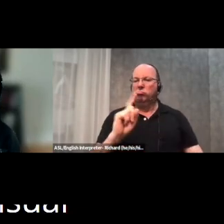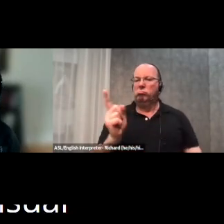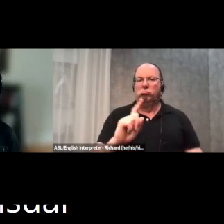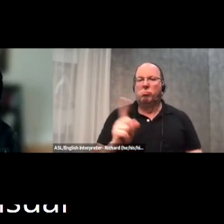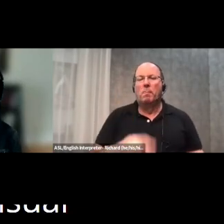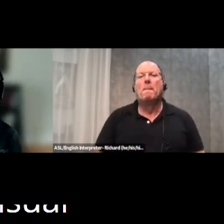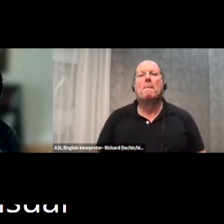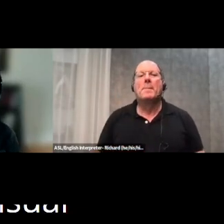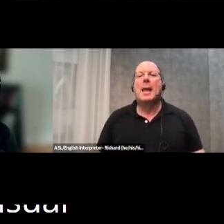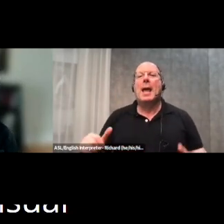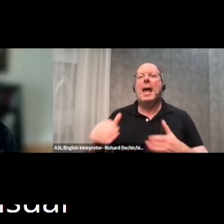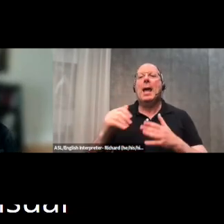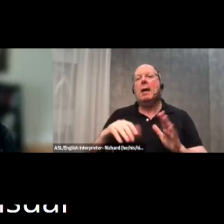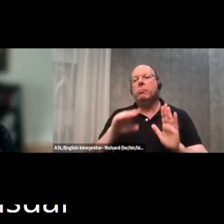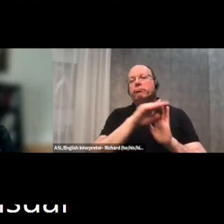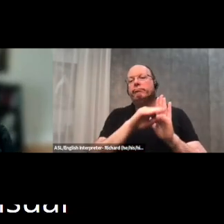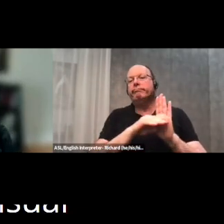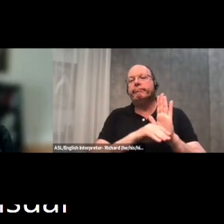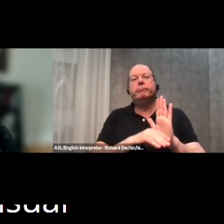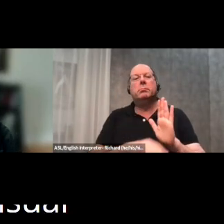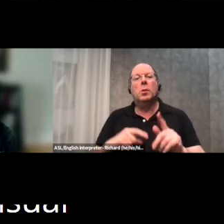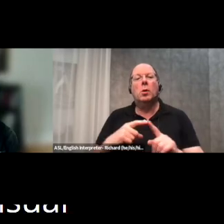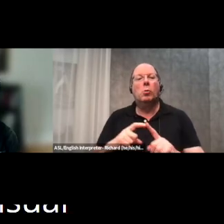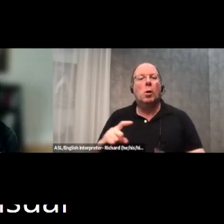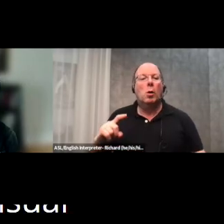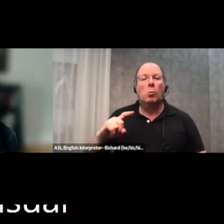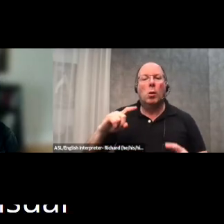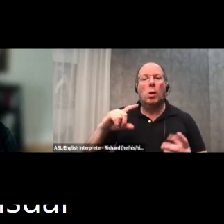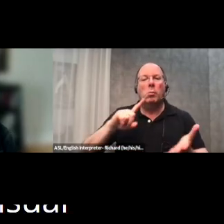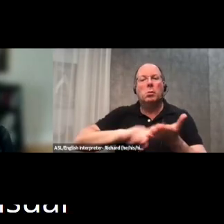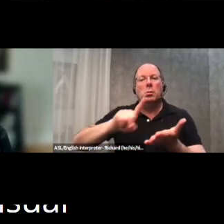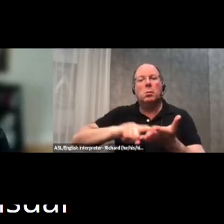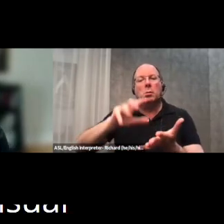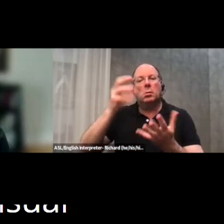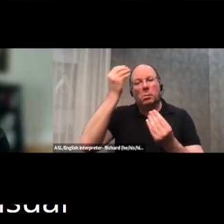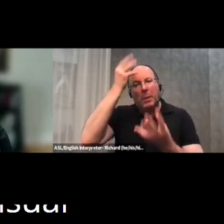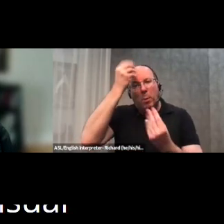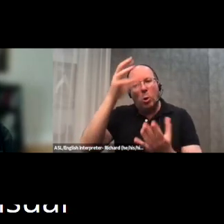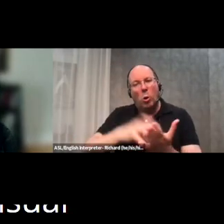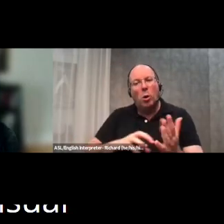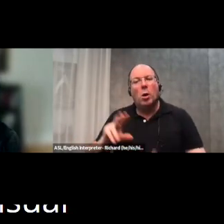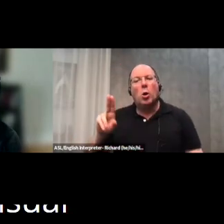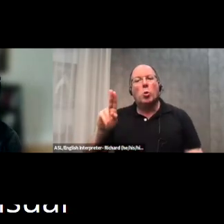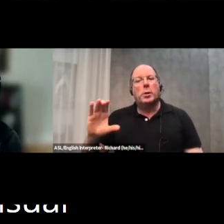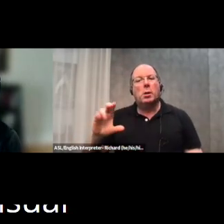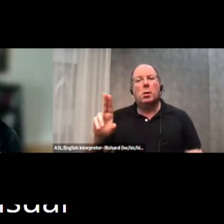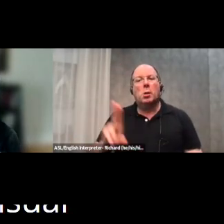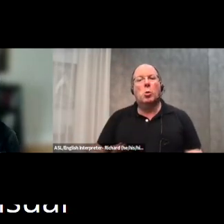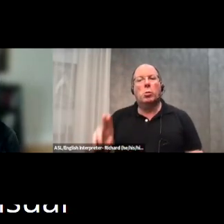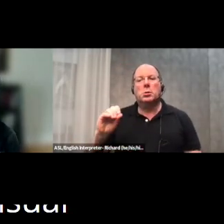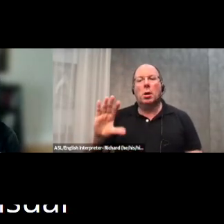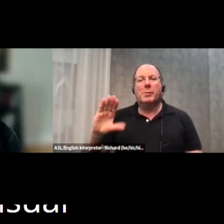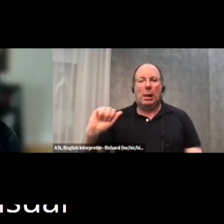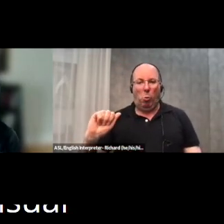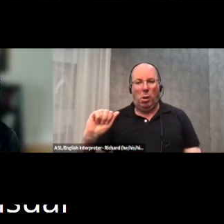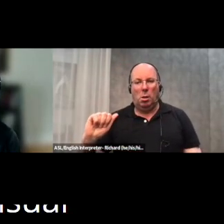So I have these guidelines. It is from a paper from the University of California. This